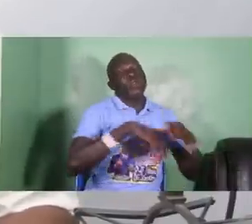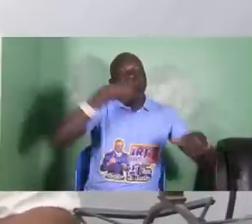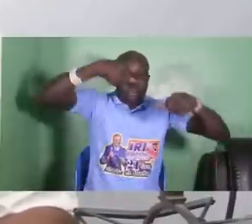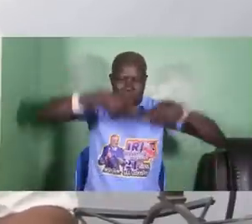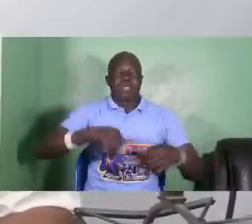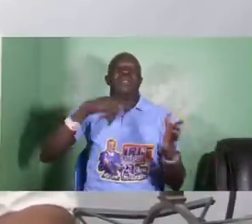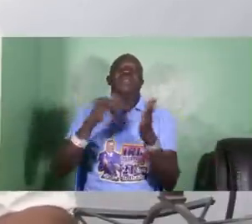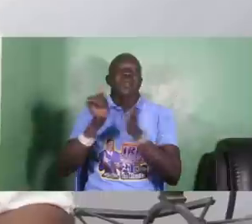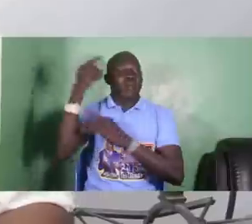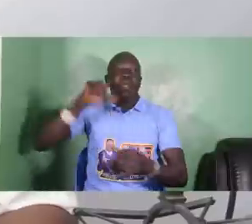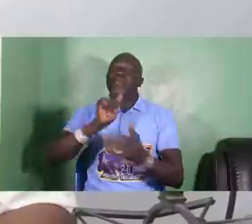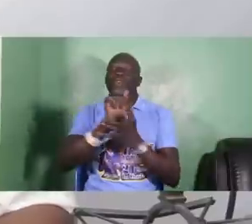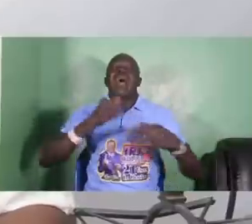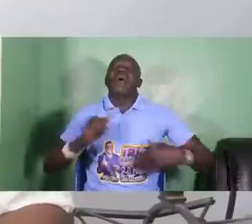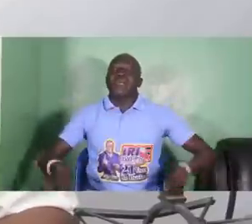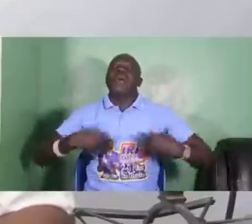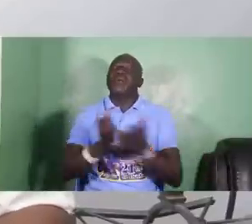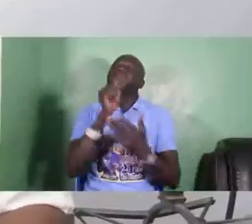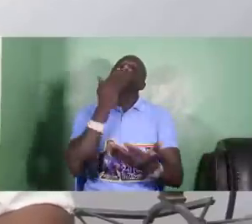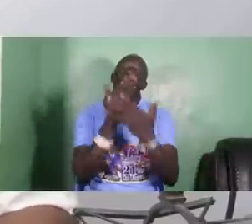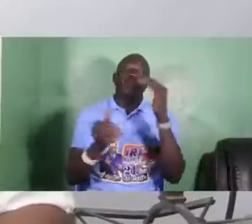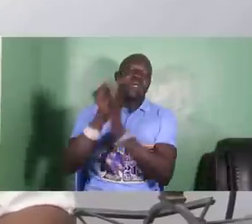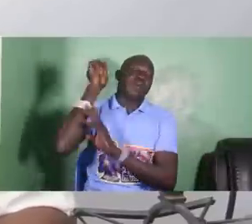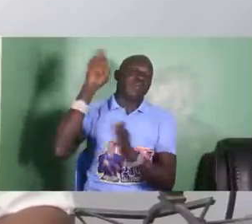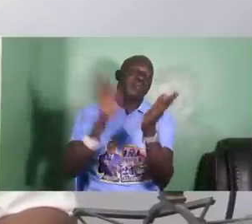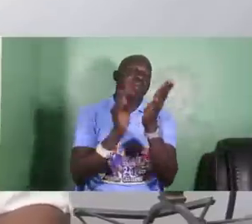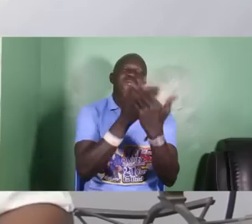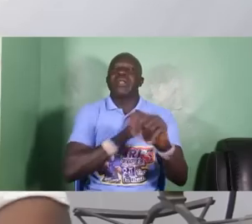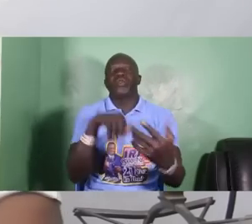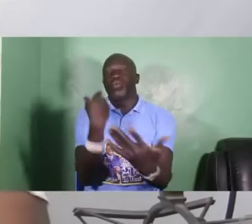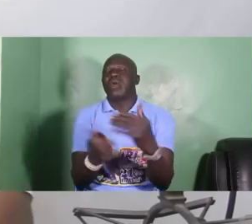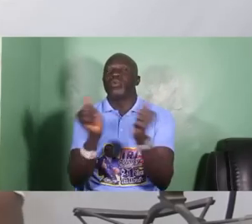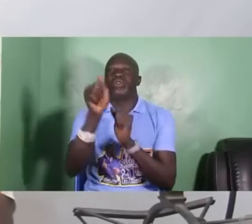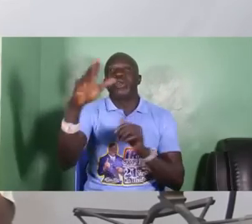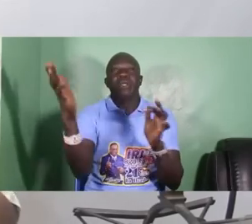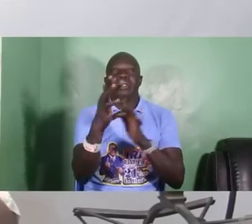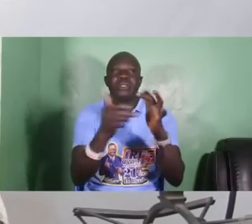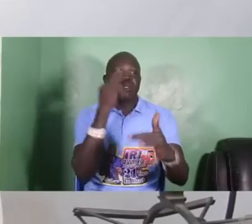And we're going to seal it up. And you're going to have your tongue to praise the Lord, and it shall be well with you.